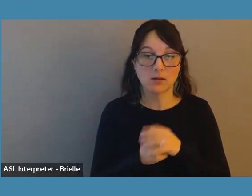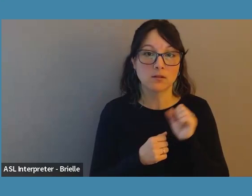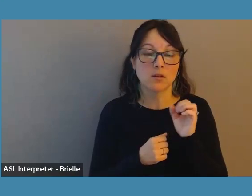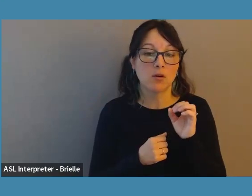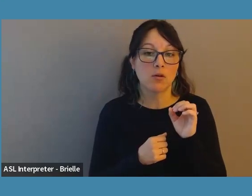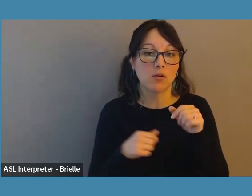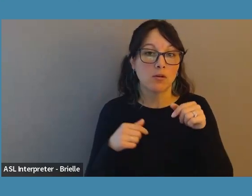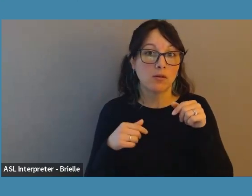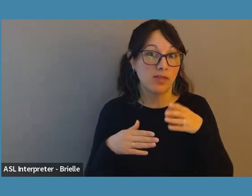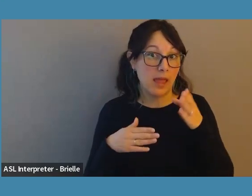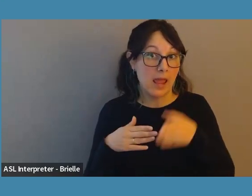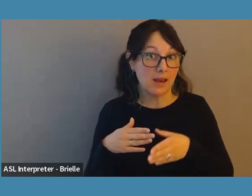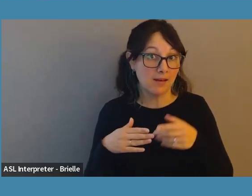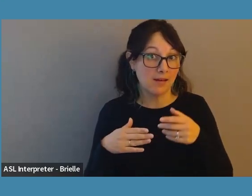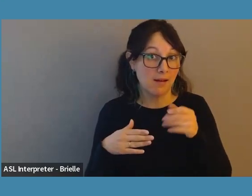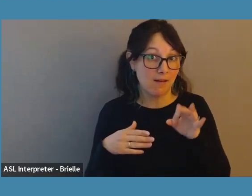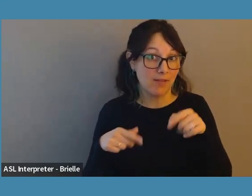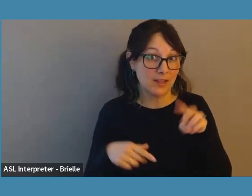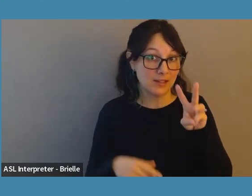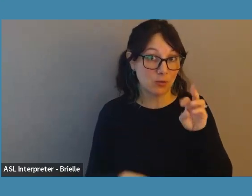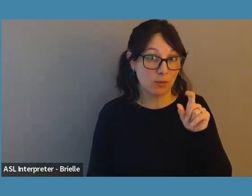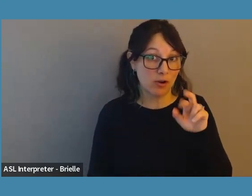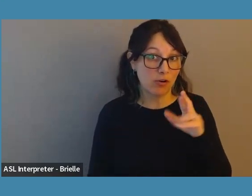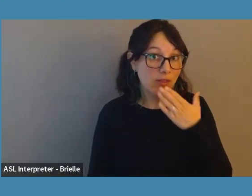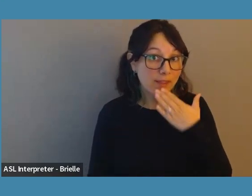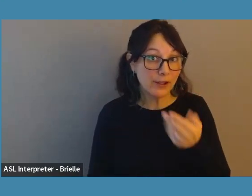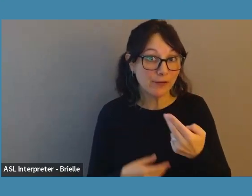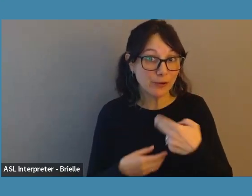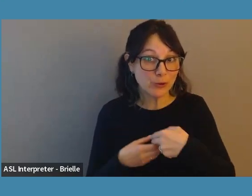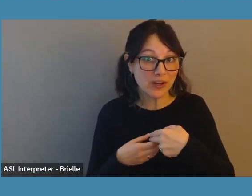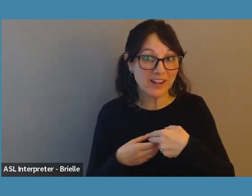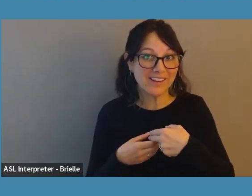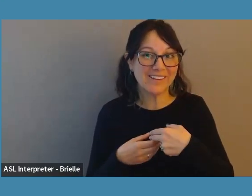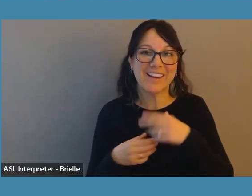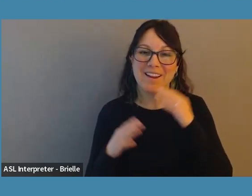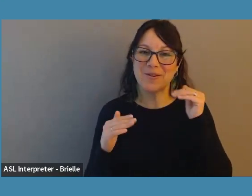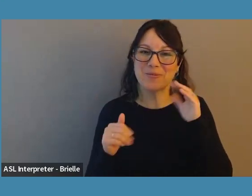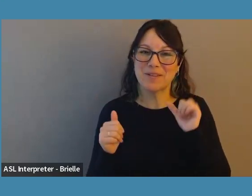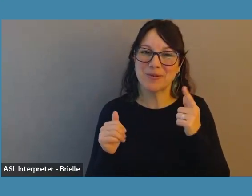this is the end of our webinar. I want to thank you for joining us, and